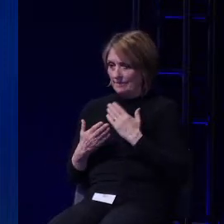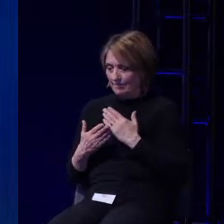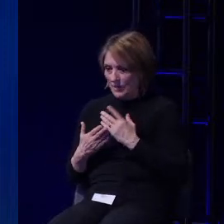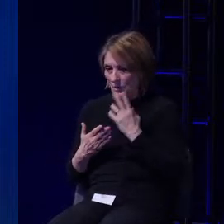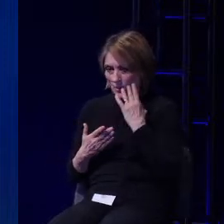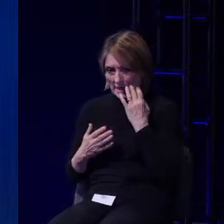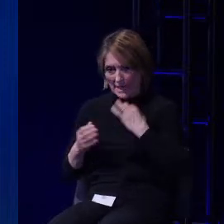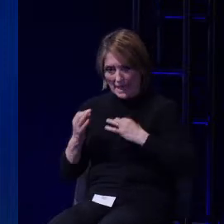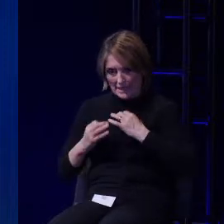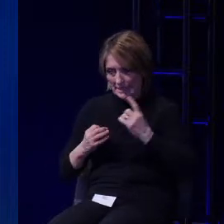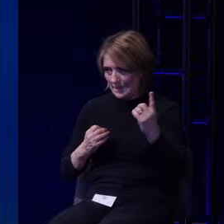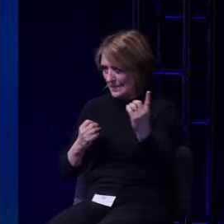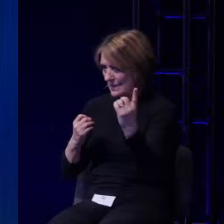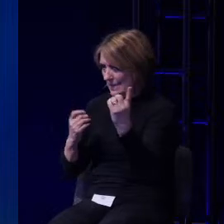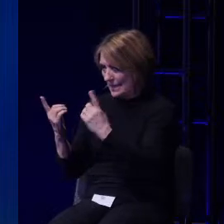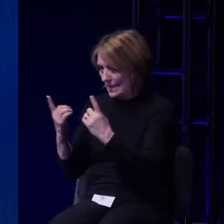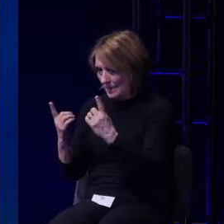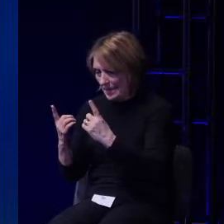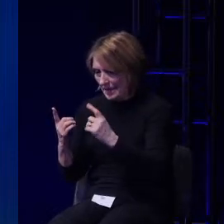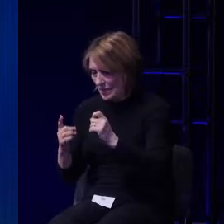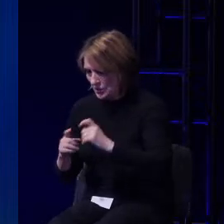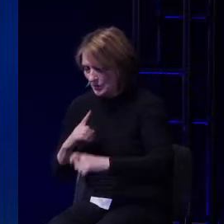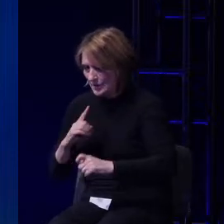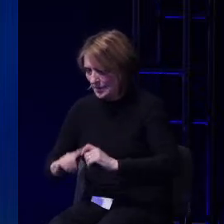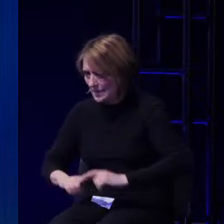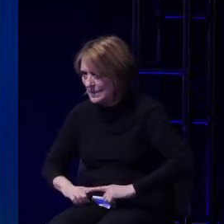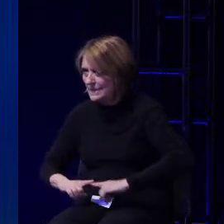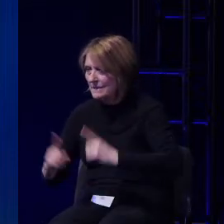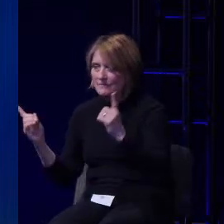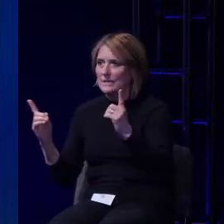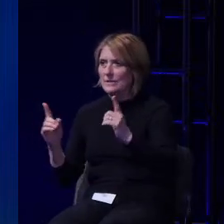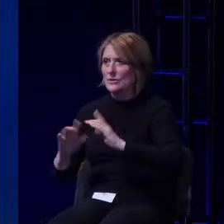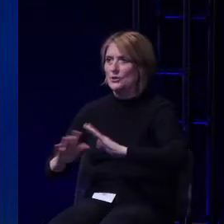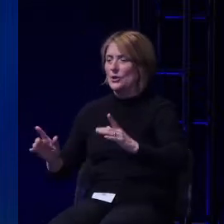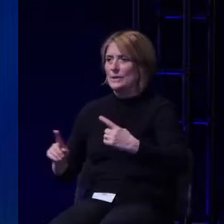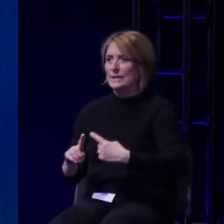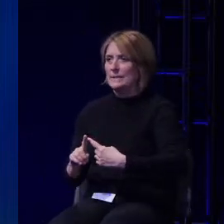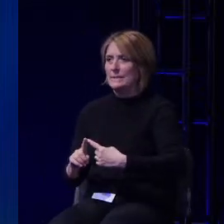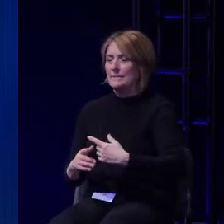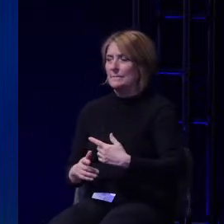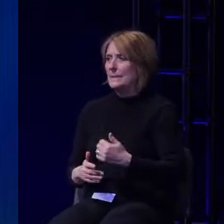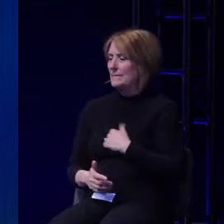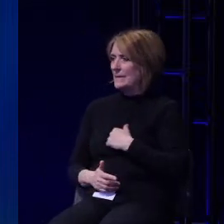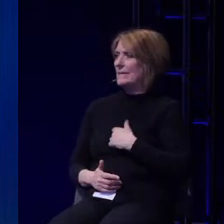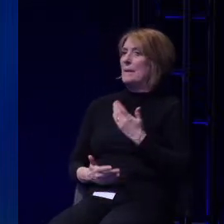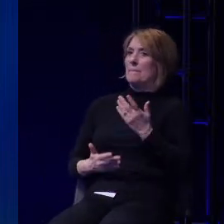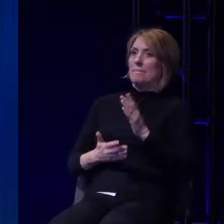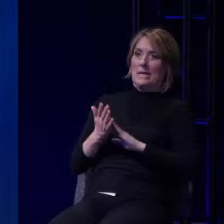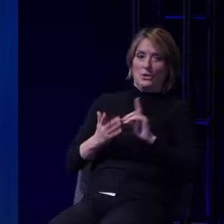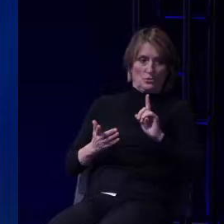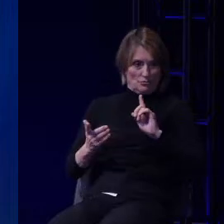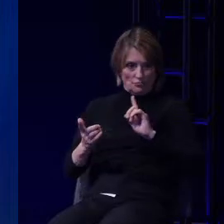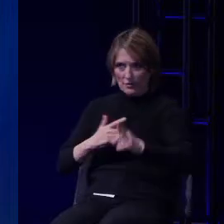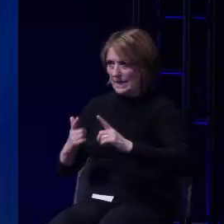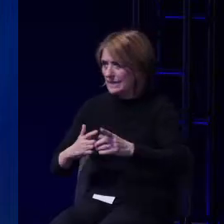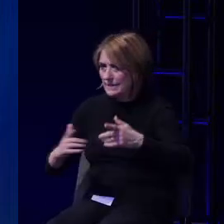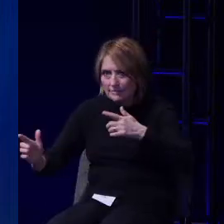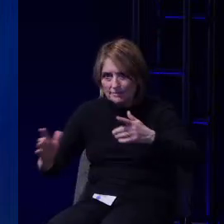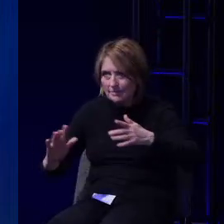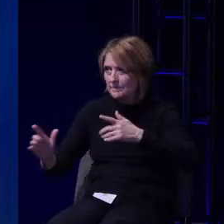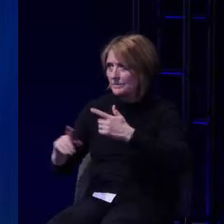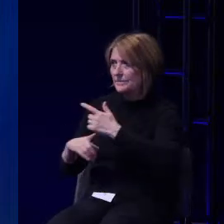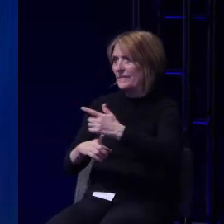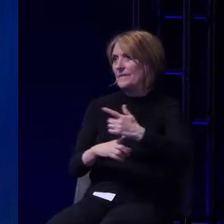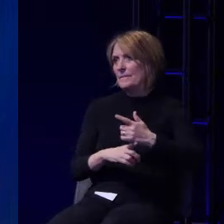in and do something totally unexpected, and then you are then reacting to that in